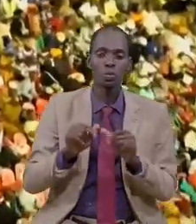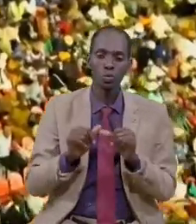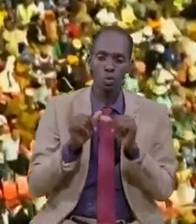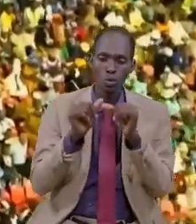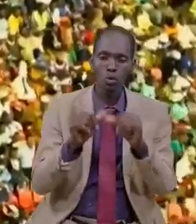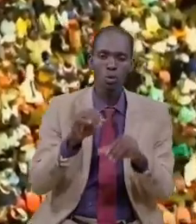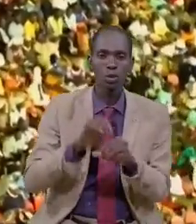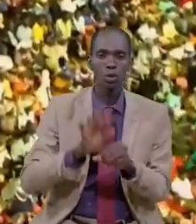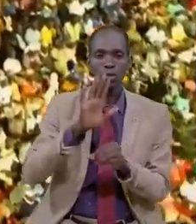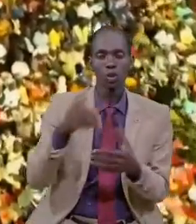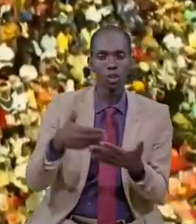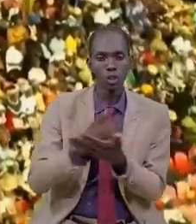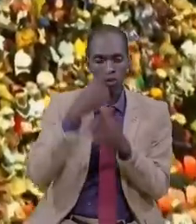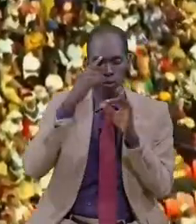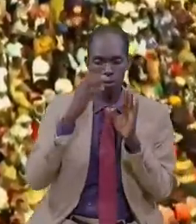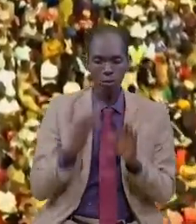taken.